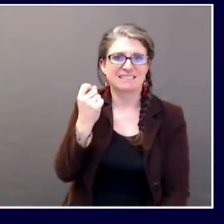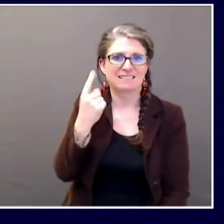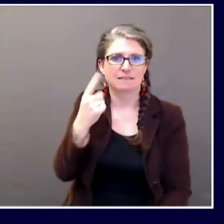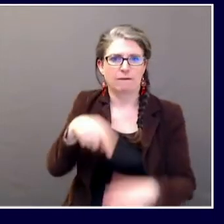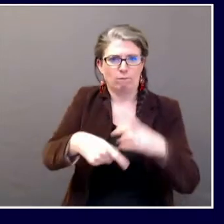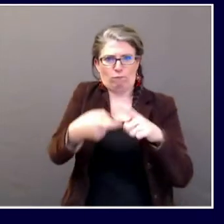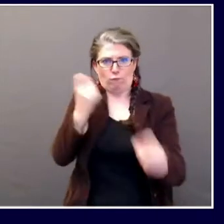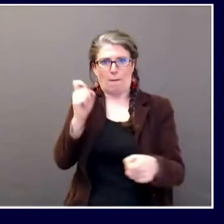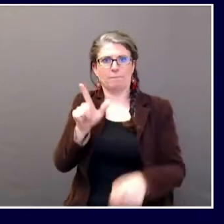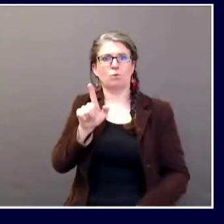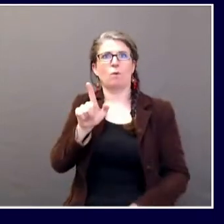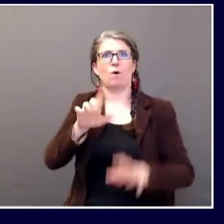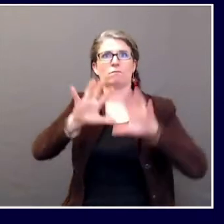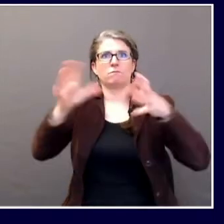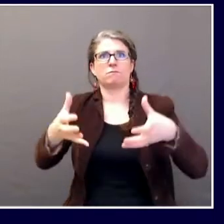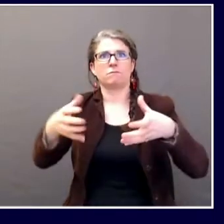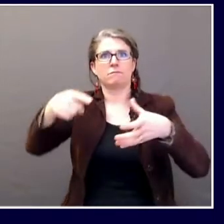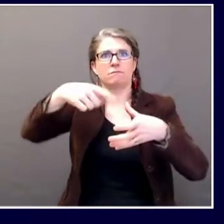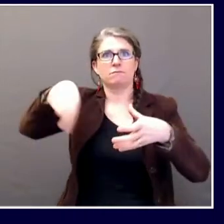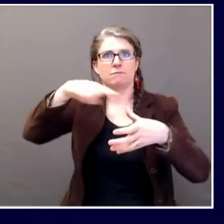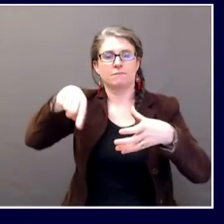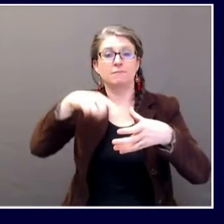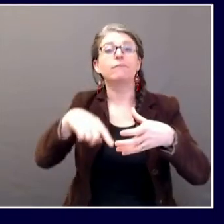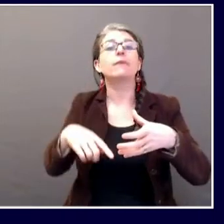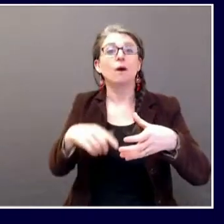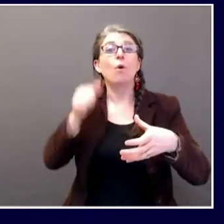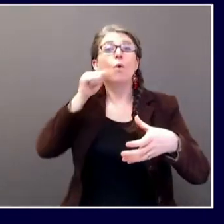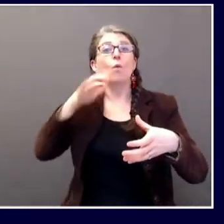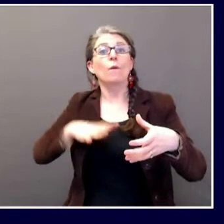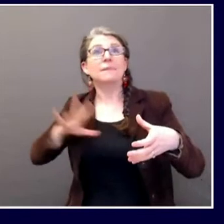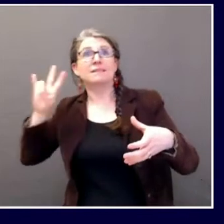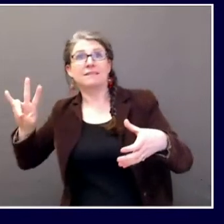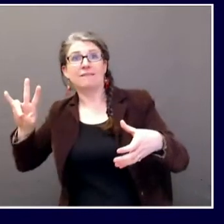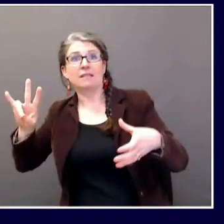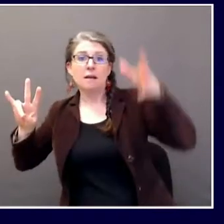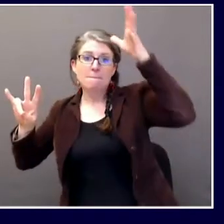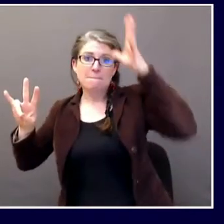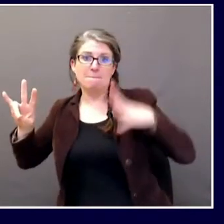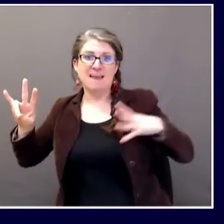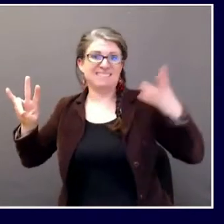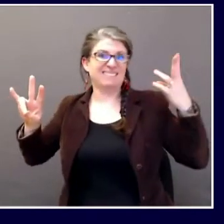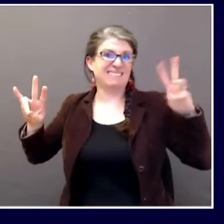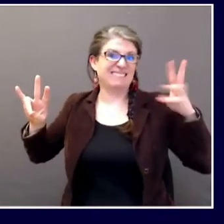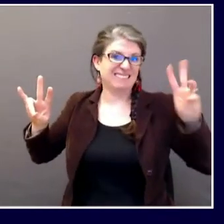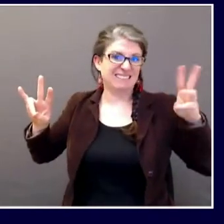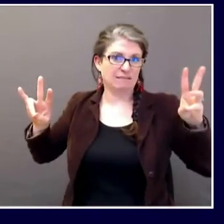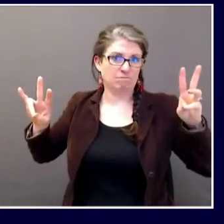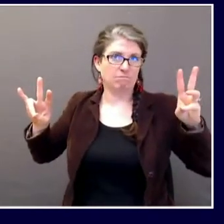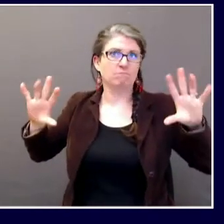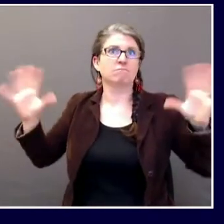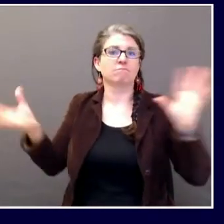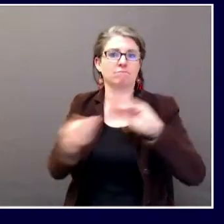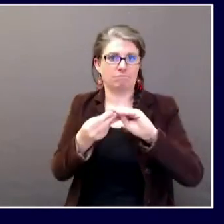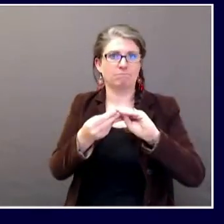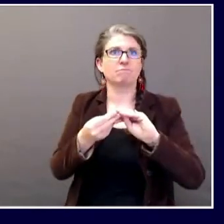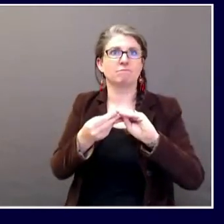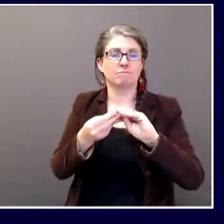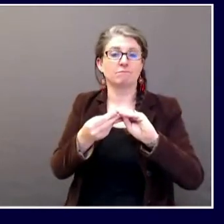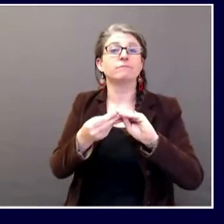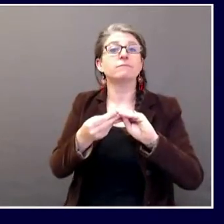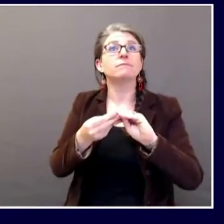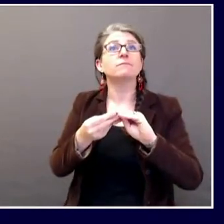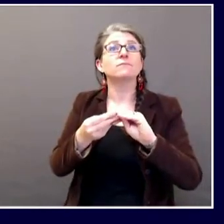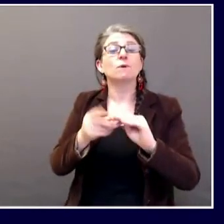618 since we began our work on the pandemic about 1 year ago. We'd like to offer